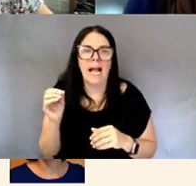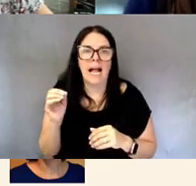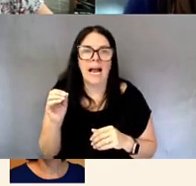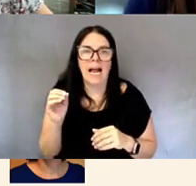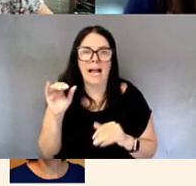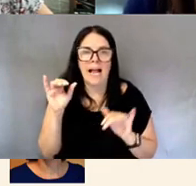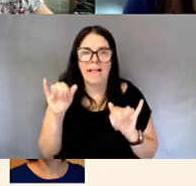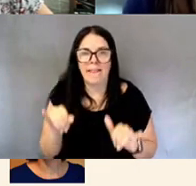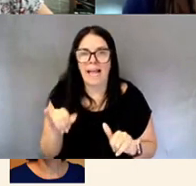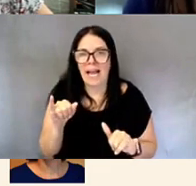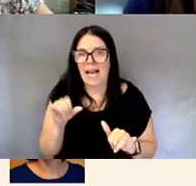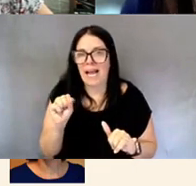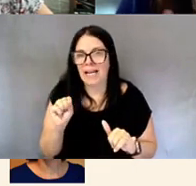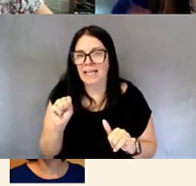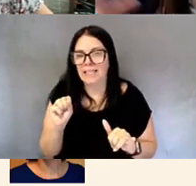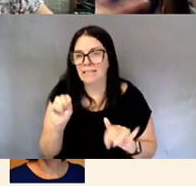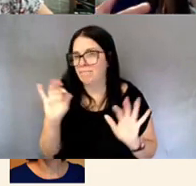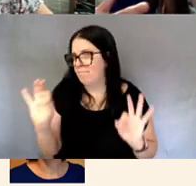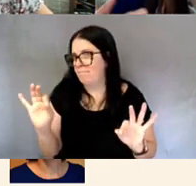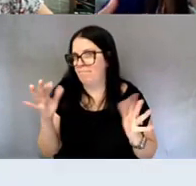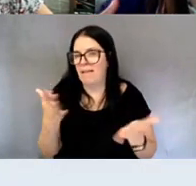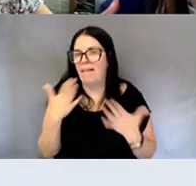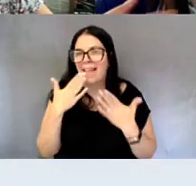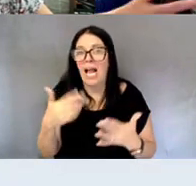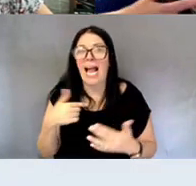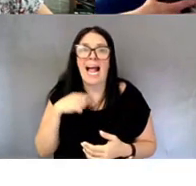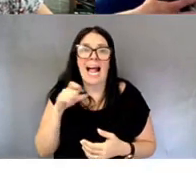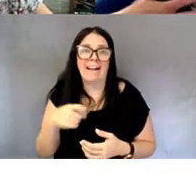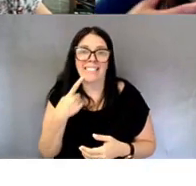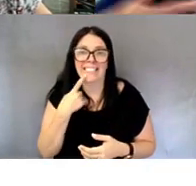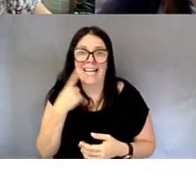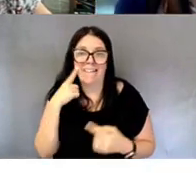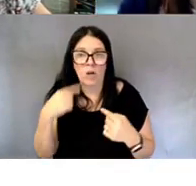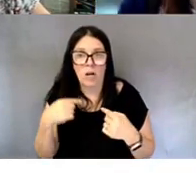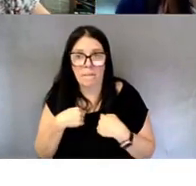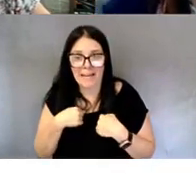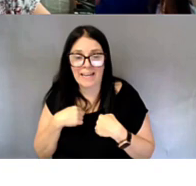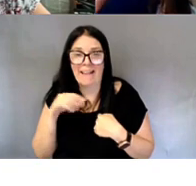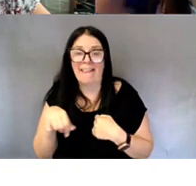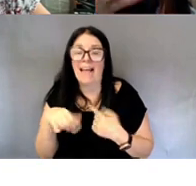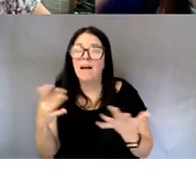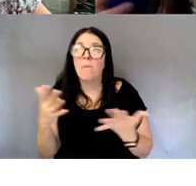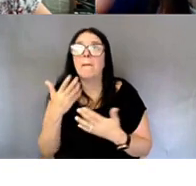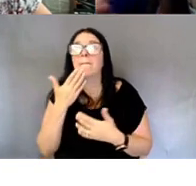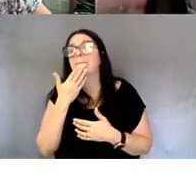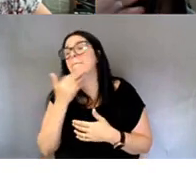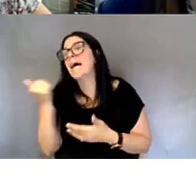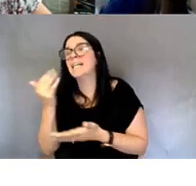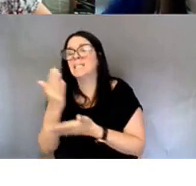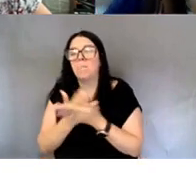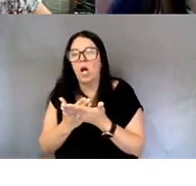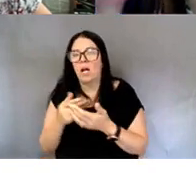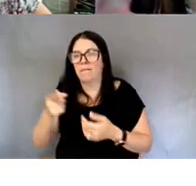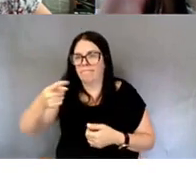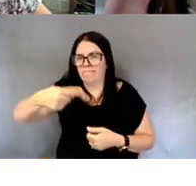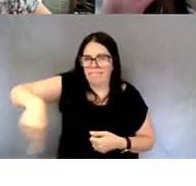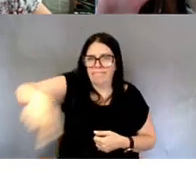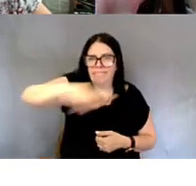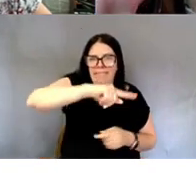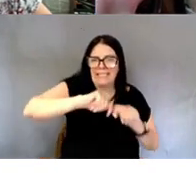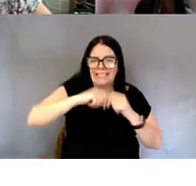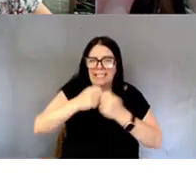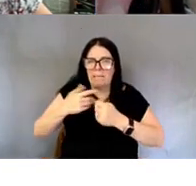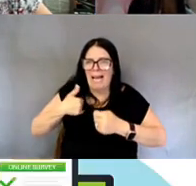that is, thank you. And I have to say, for me, the collaboration with the strengths that all these